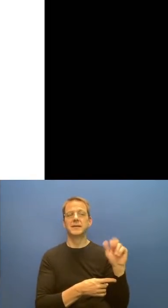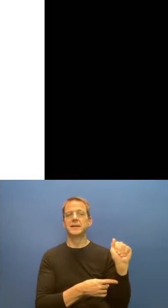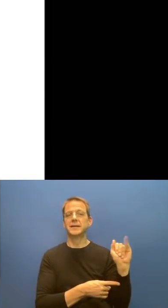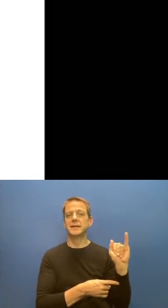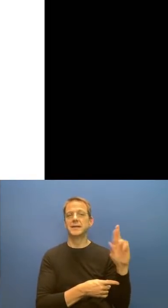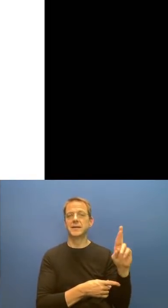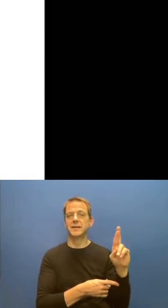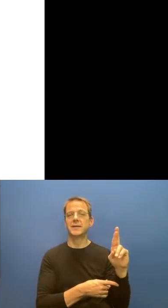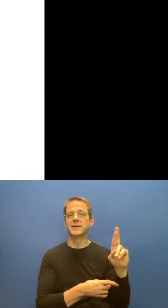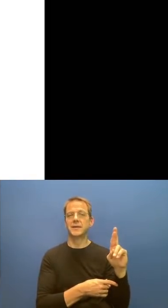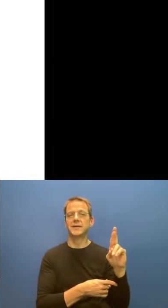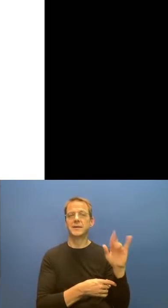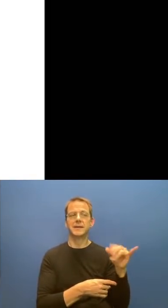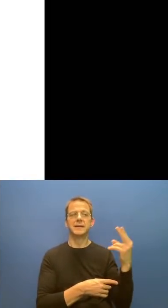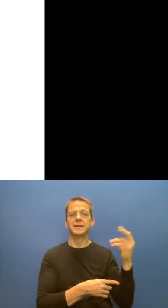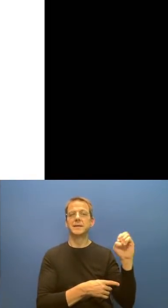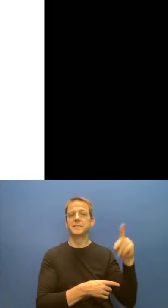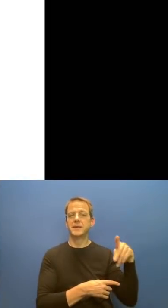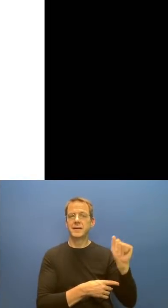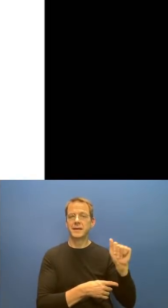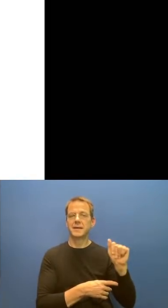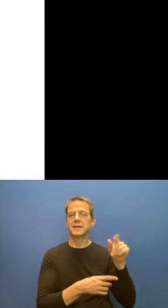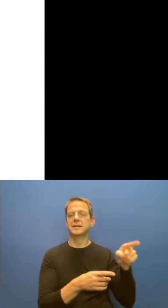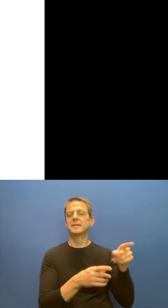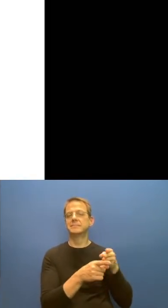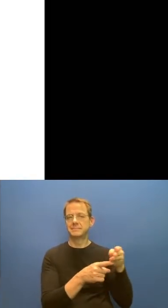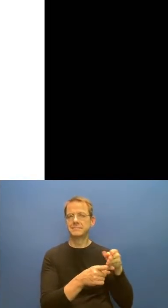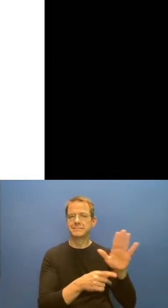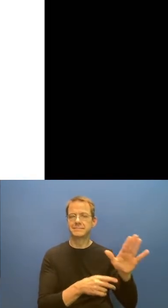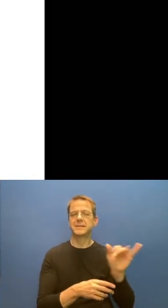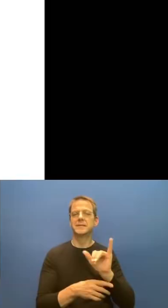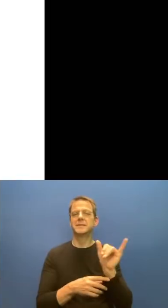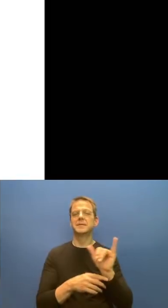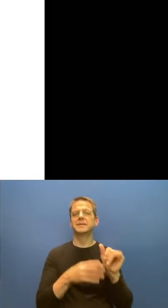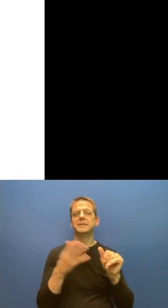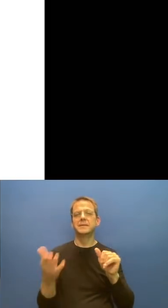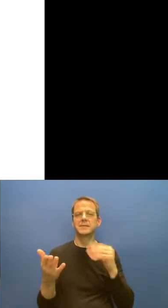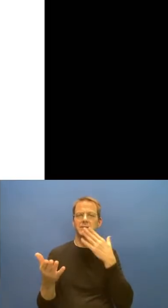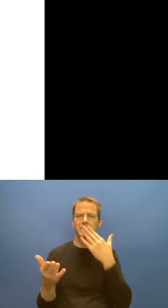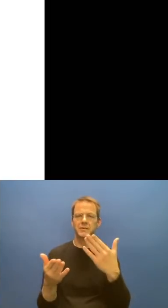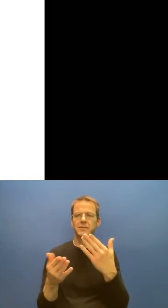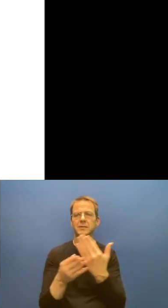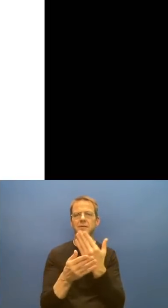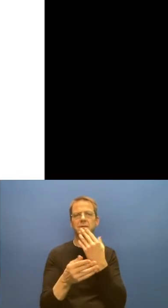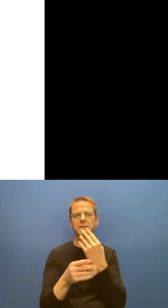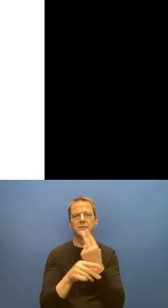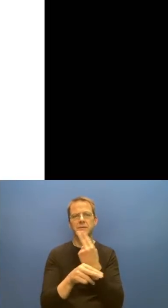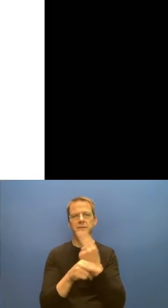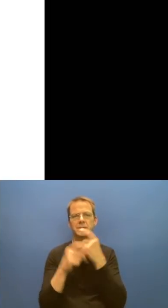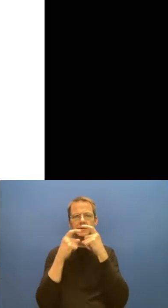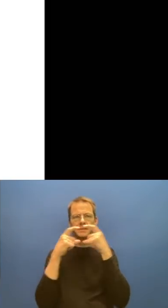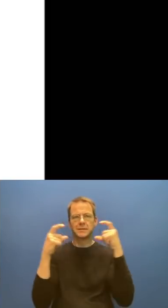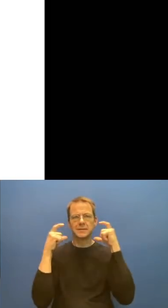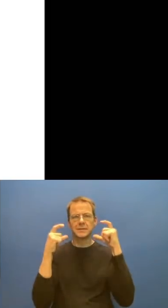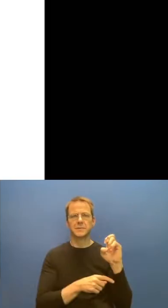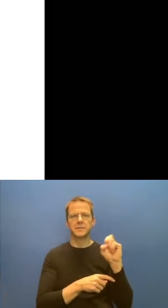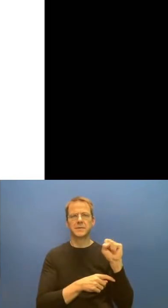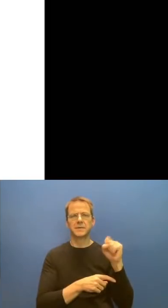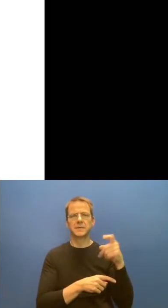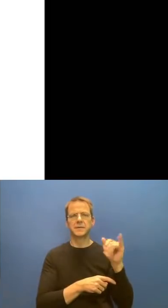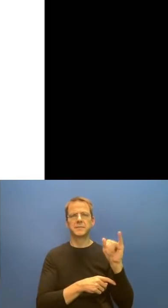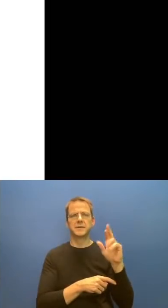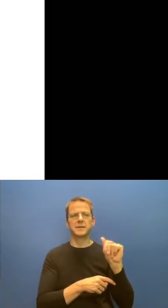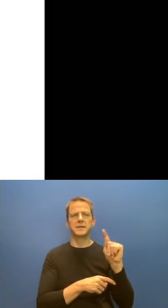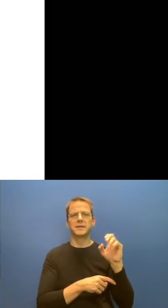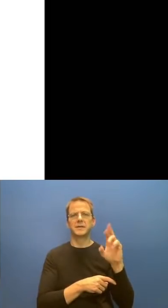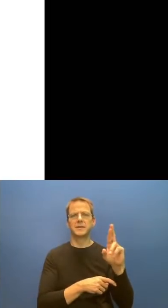respirators, KN95 and higher. There's a lot of those produced in Canada. Some are cheaper than $2 per or